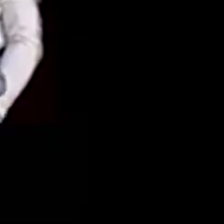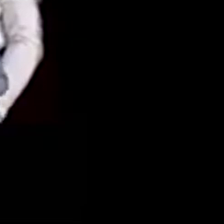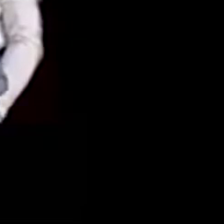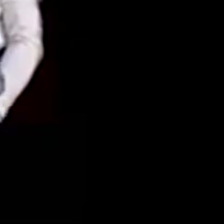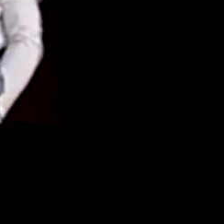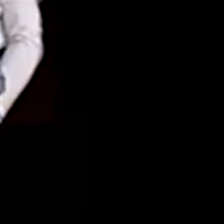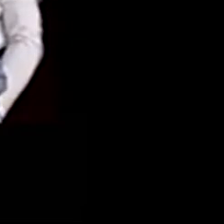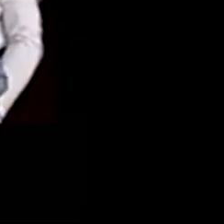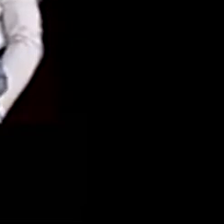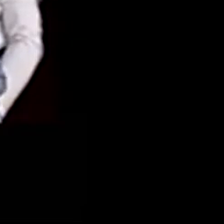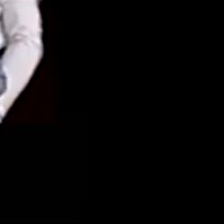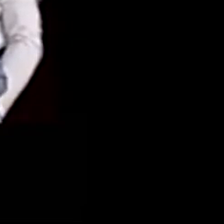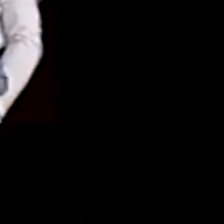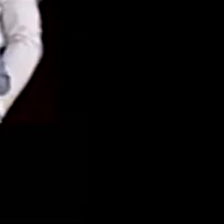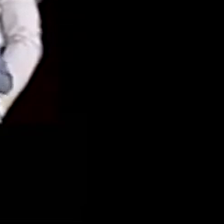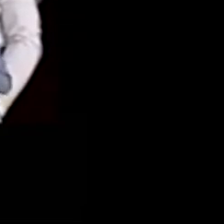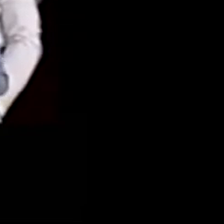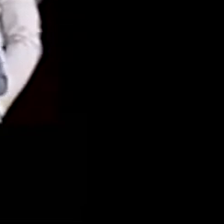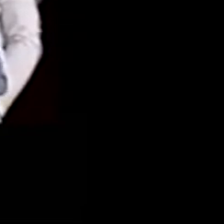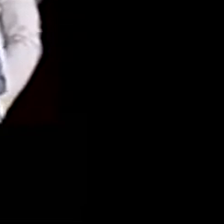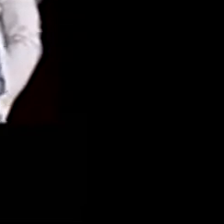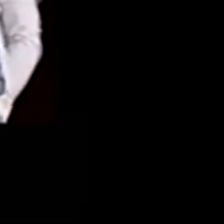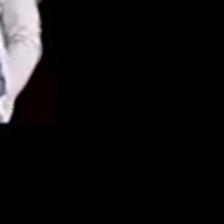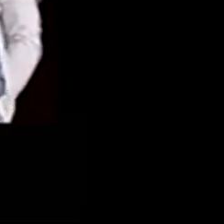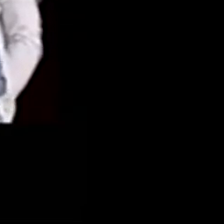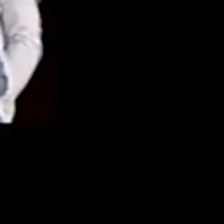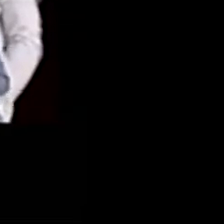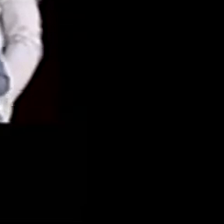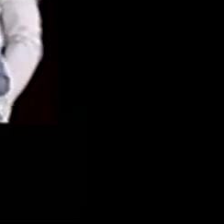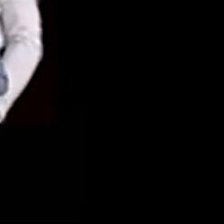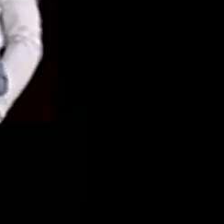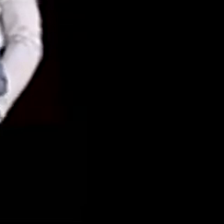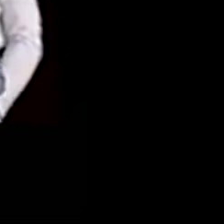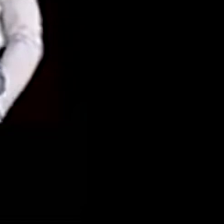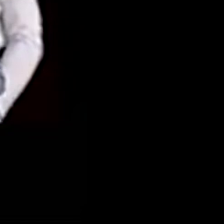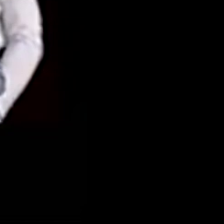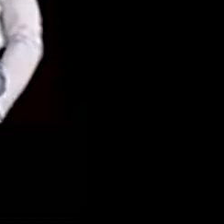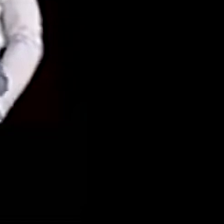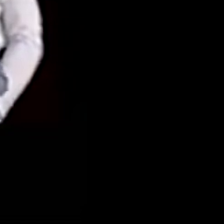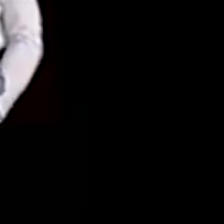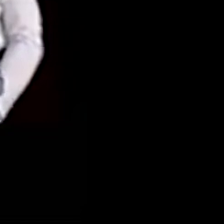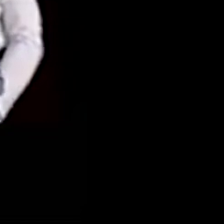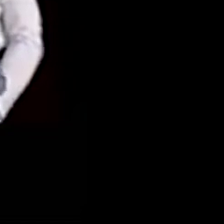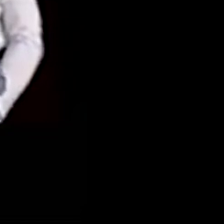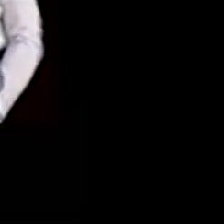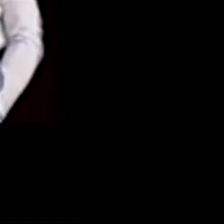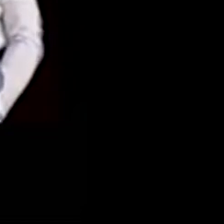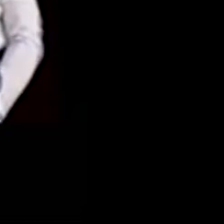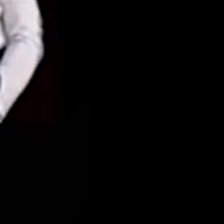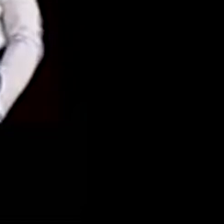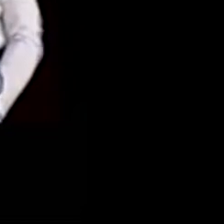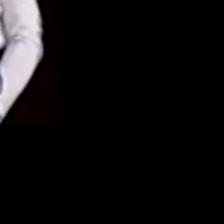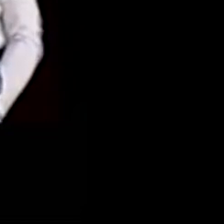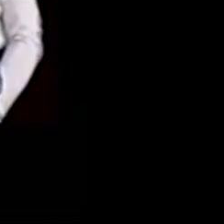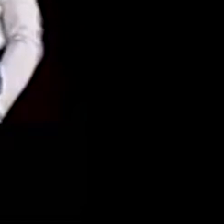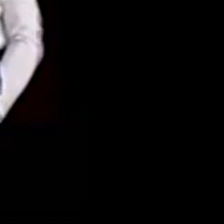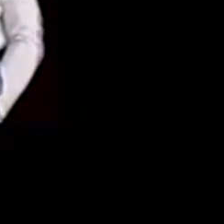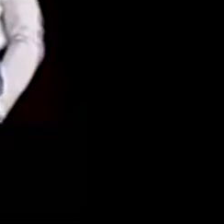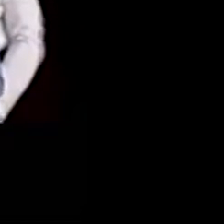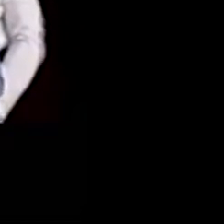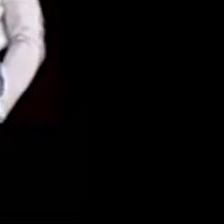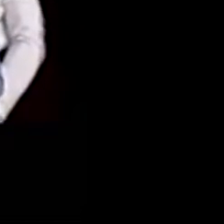will run. We will run. We will follow Jesus to the